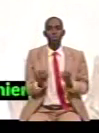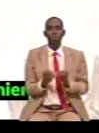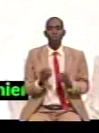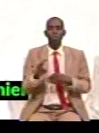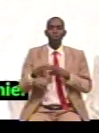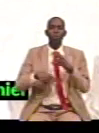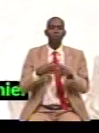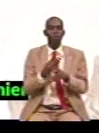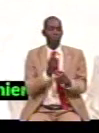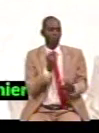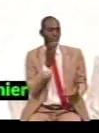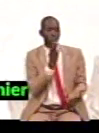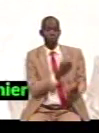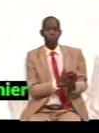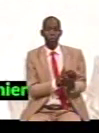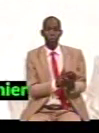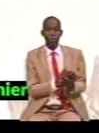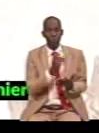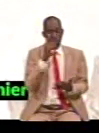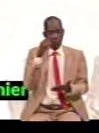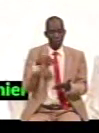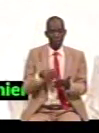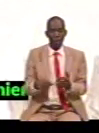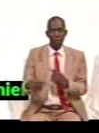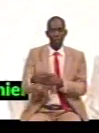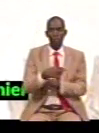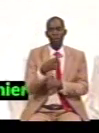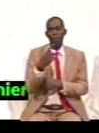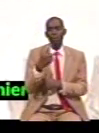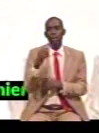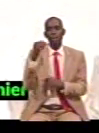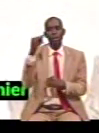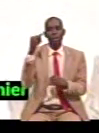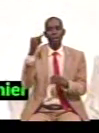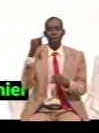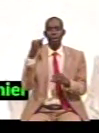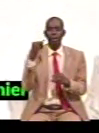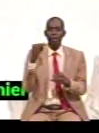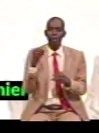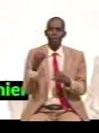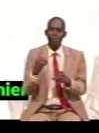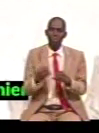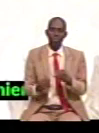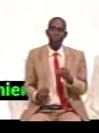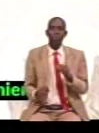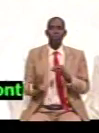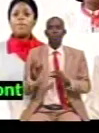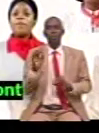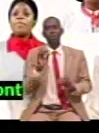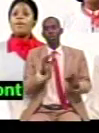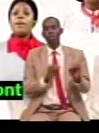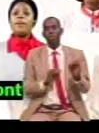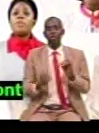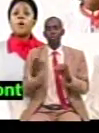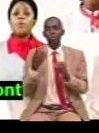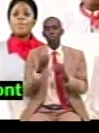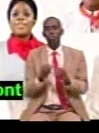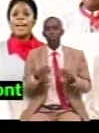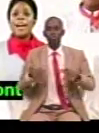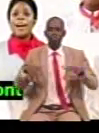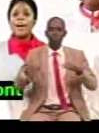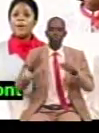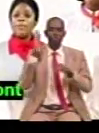Won't stop for these days the last. Oh, the